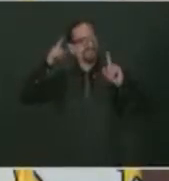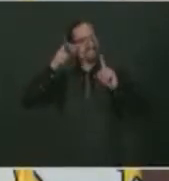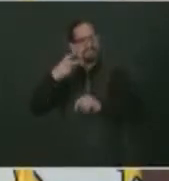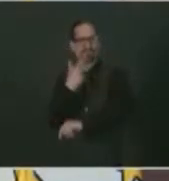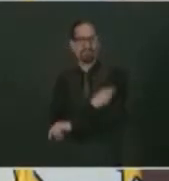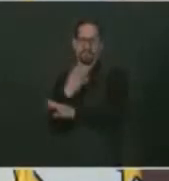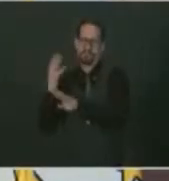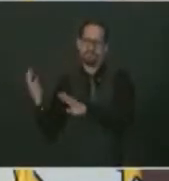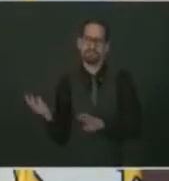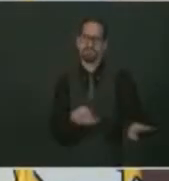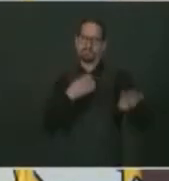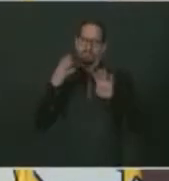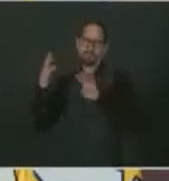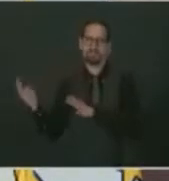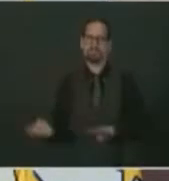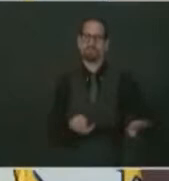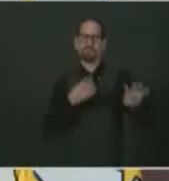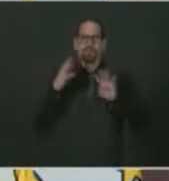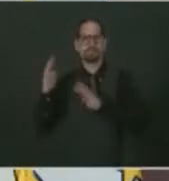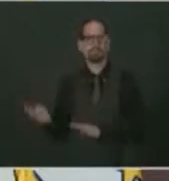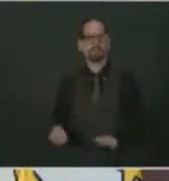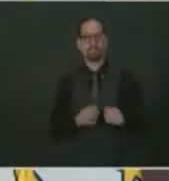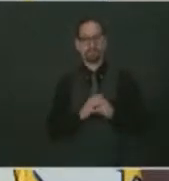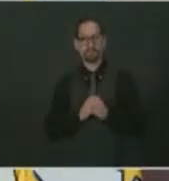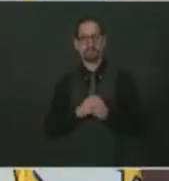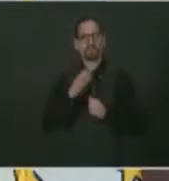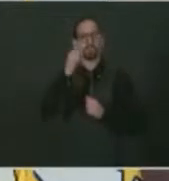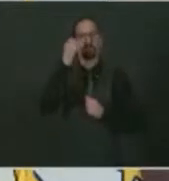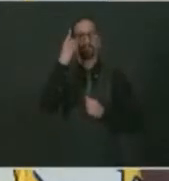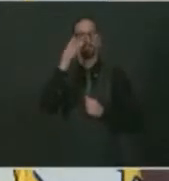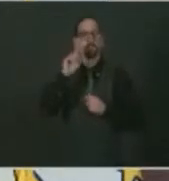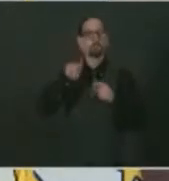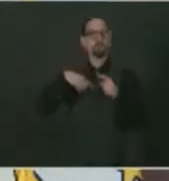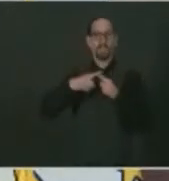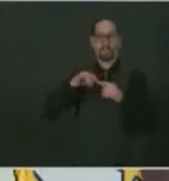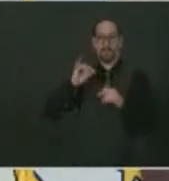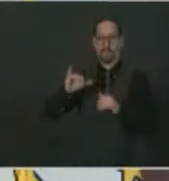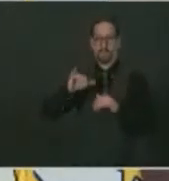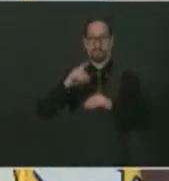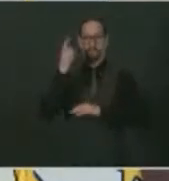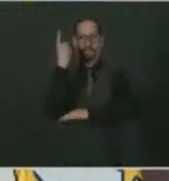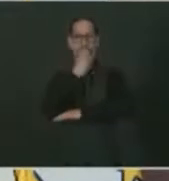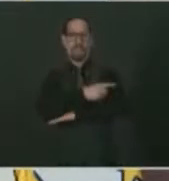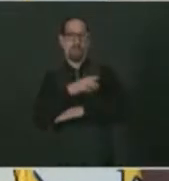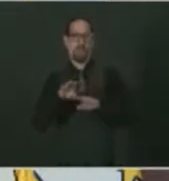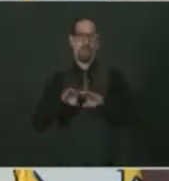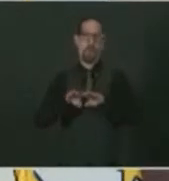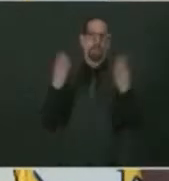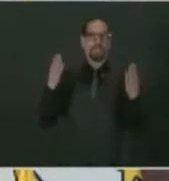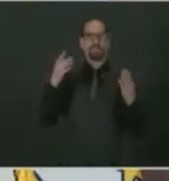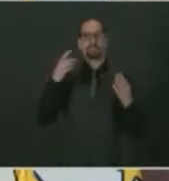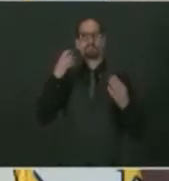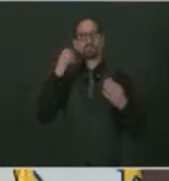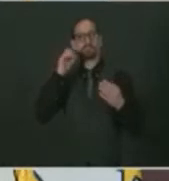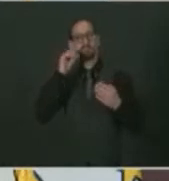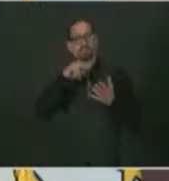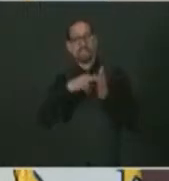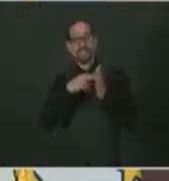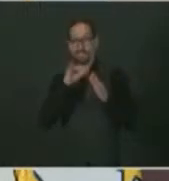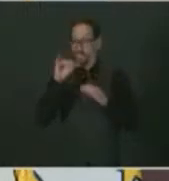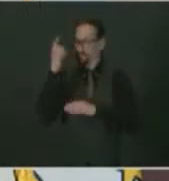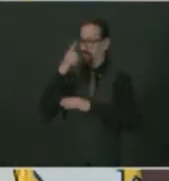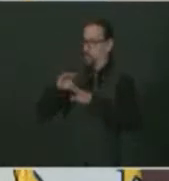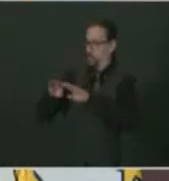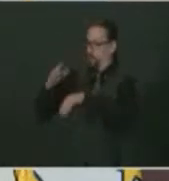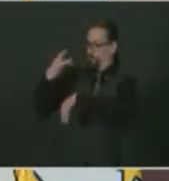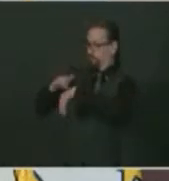everyone will be able to get an appointment on the first day eligibility opens for their age group, we are confident that most